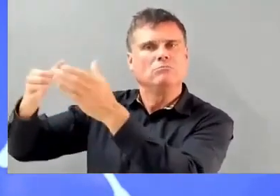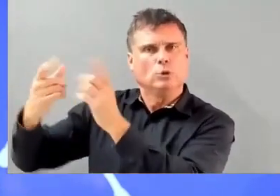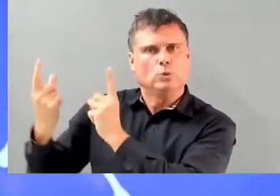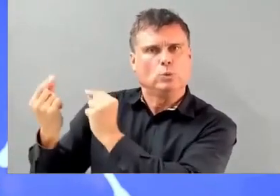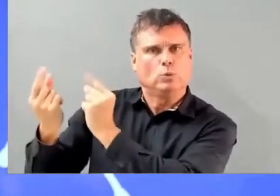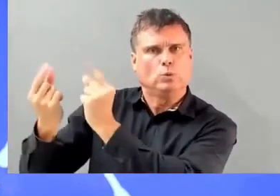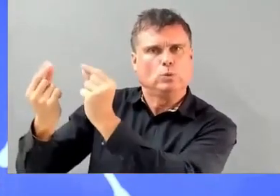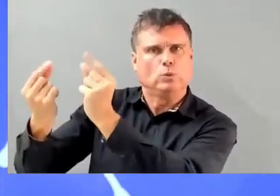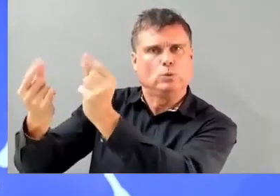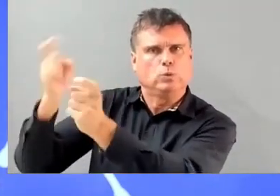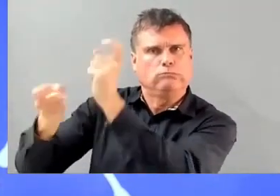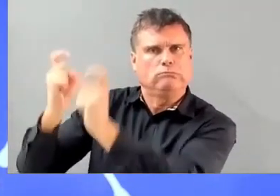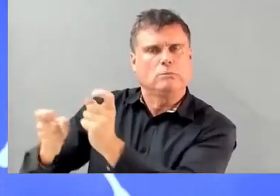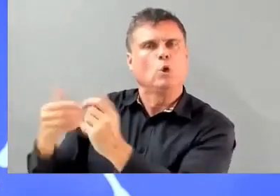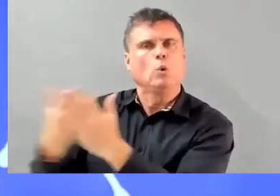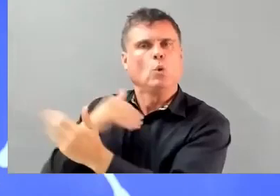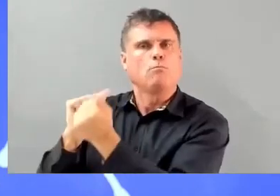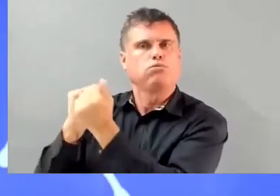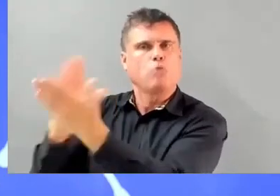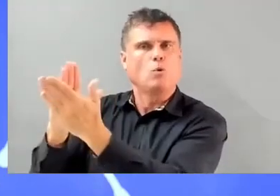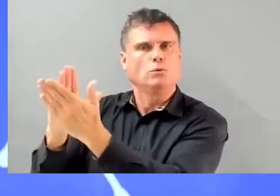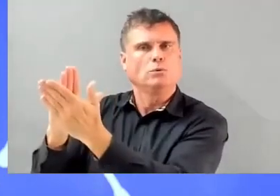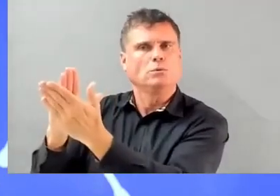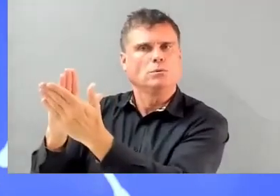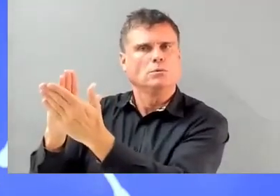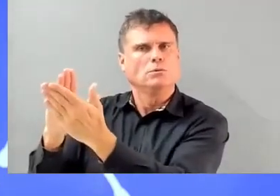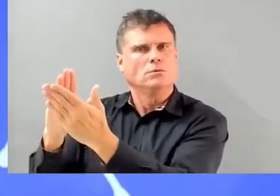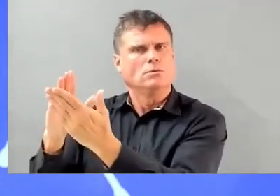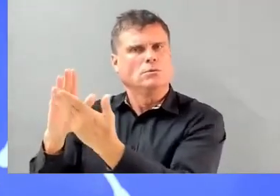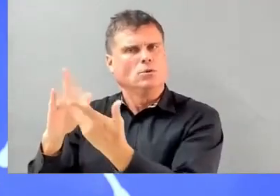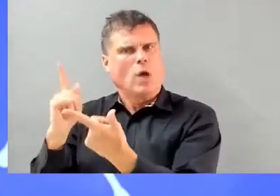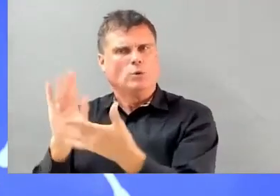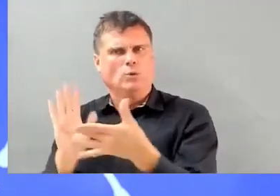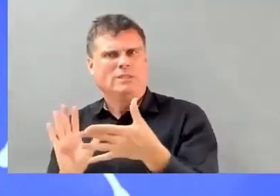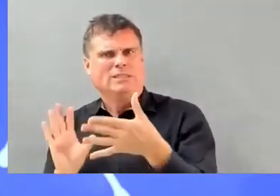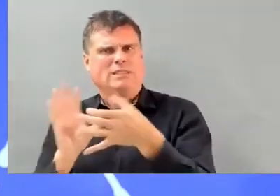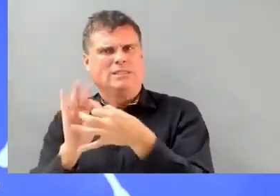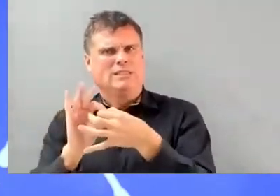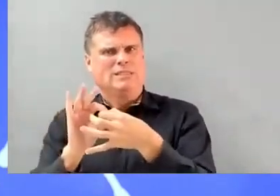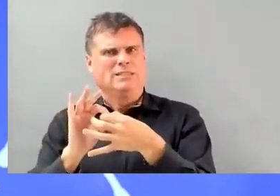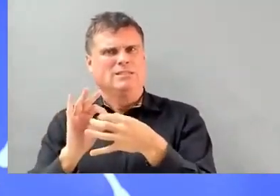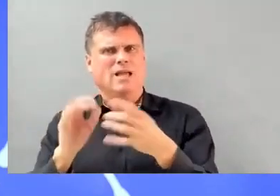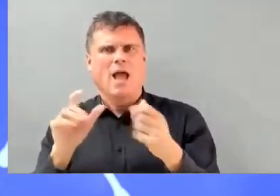that associate doctors can work in BC, and the first will be working in December.